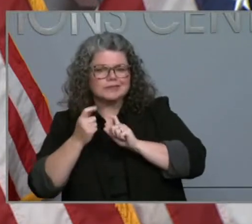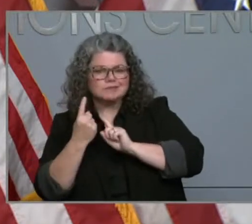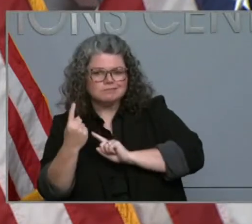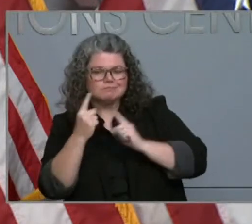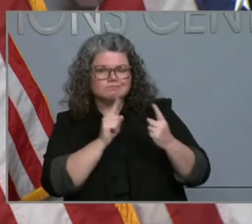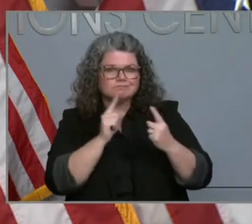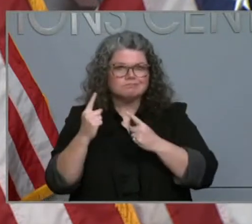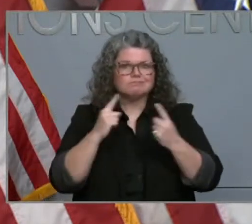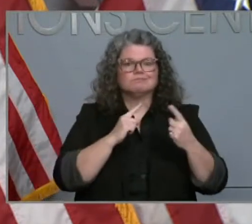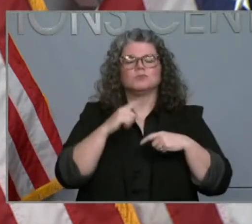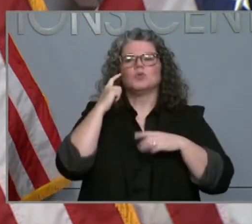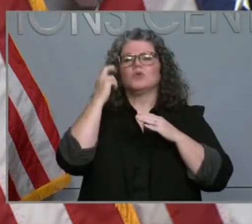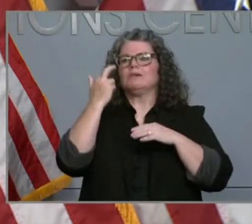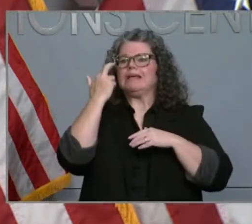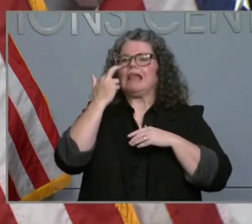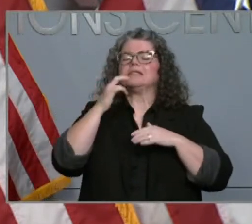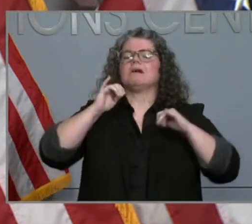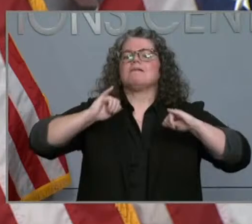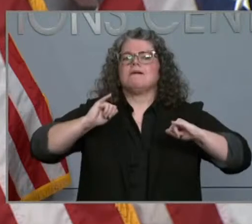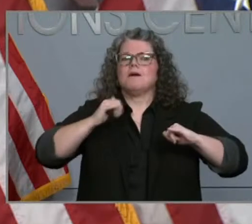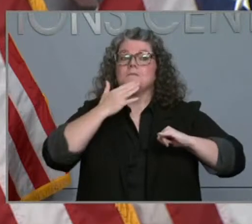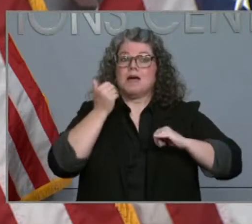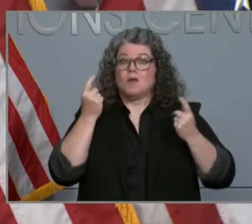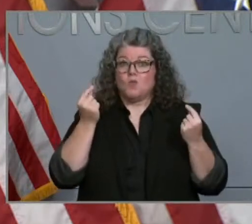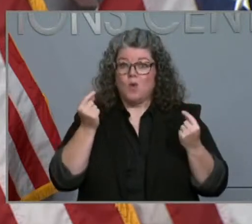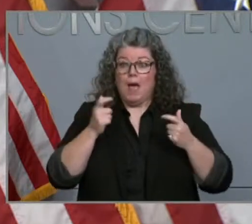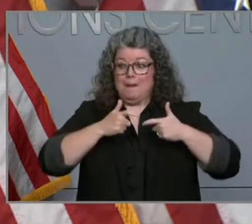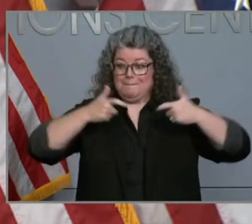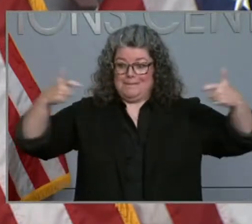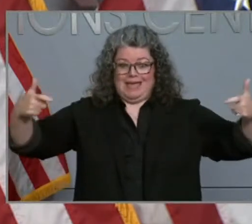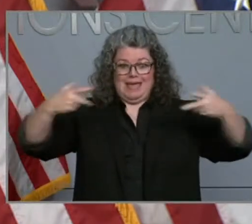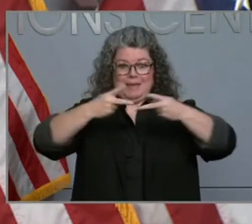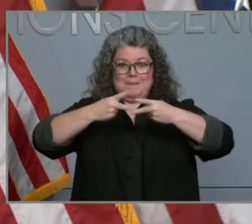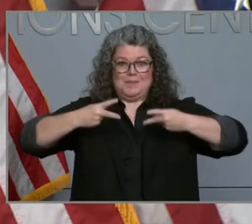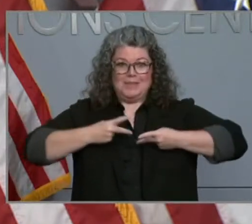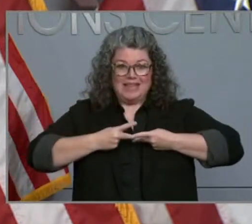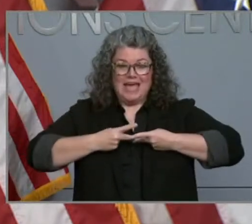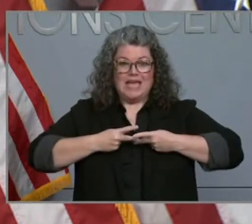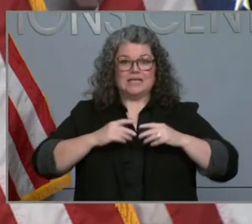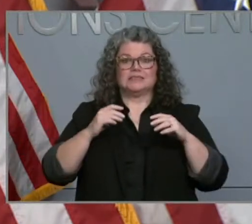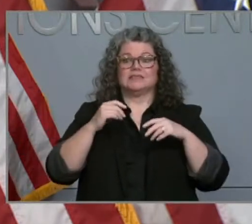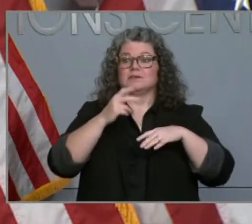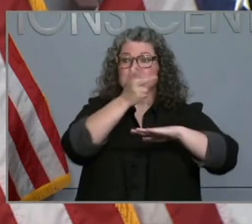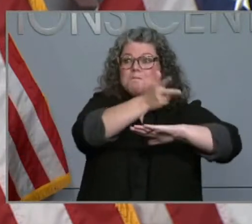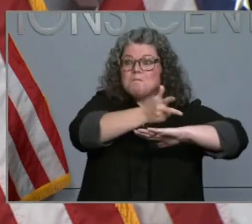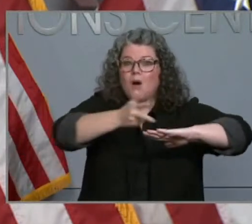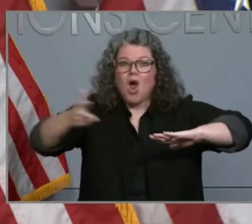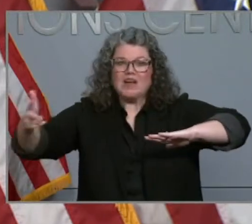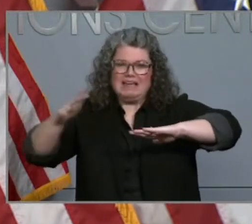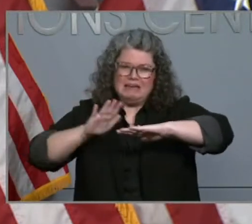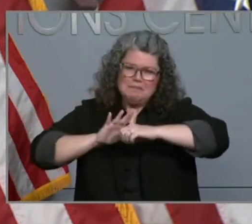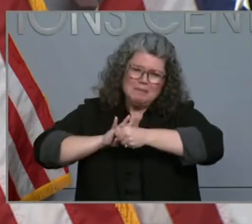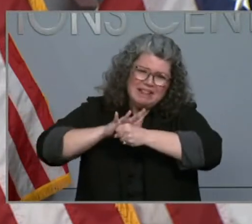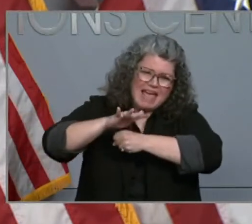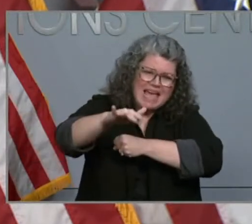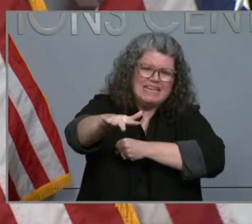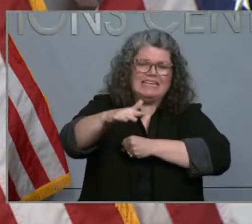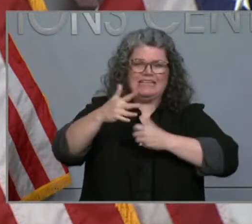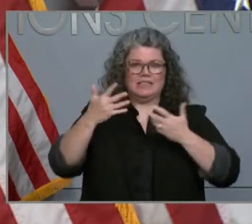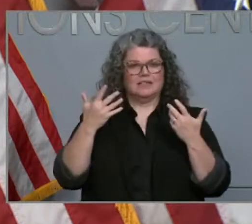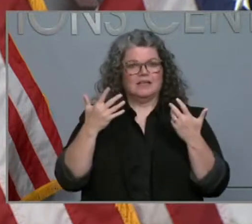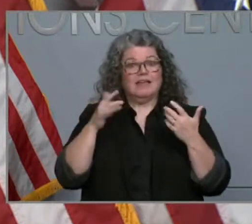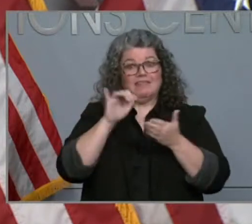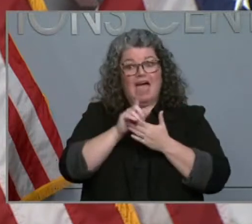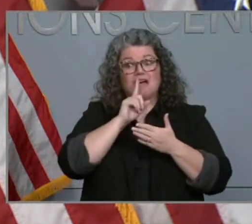that larger facilities, more parking, more voting booths, more check-in stations that were for social distancing